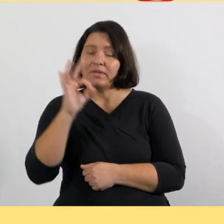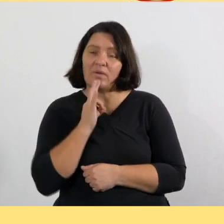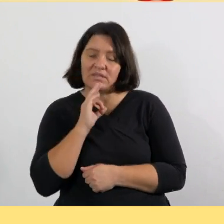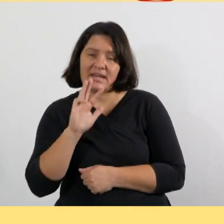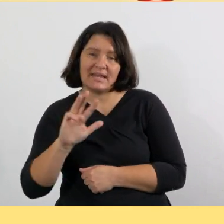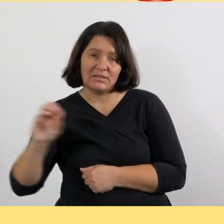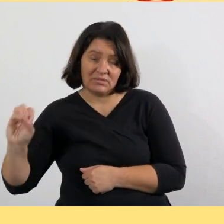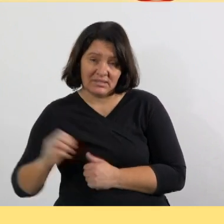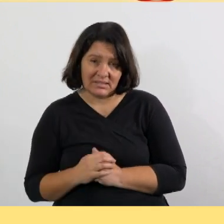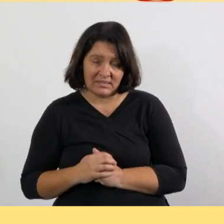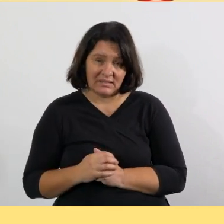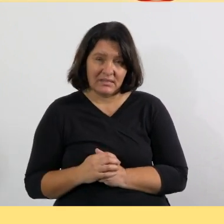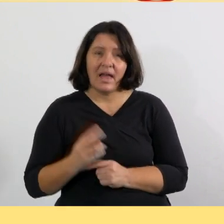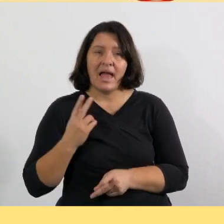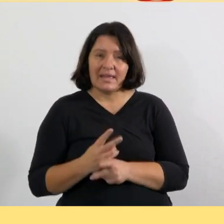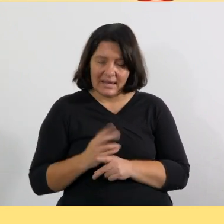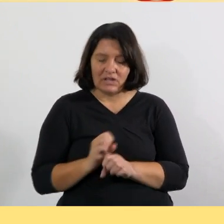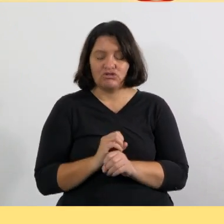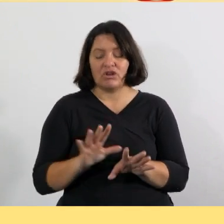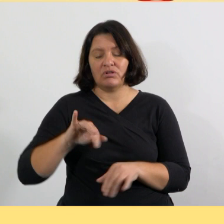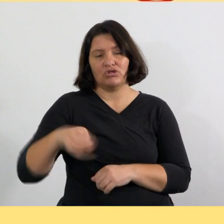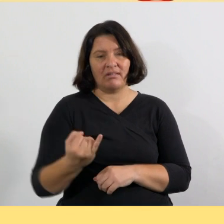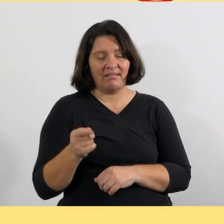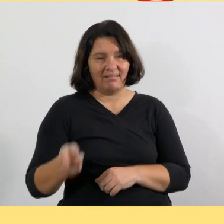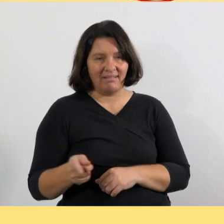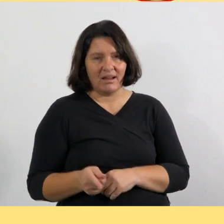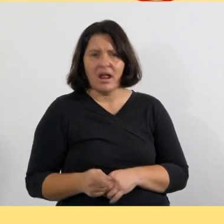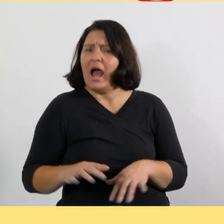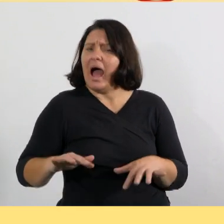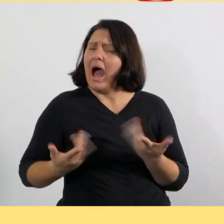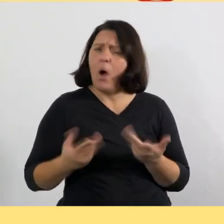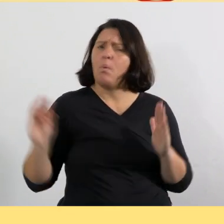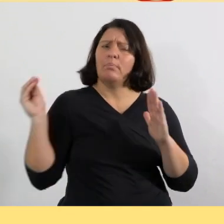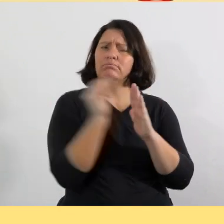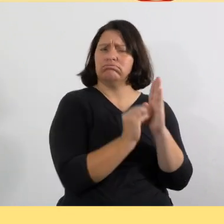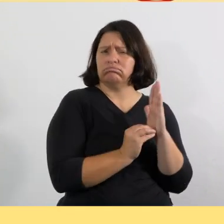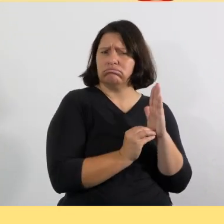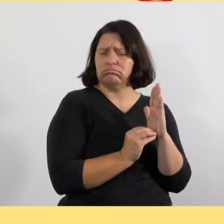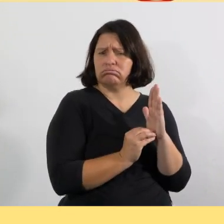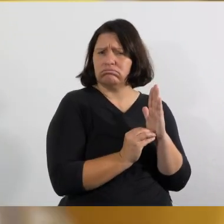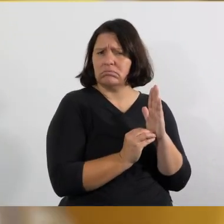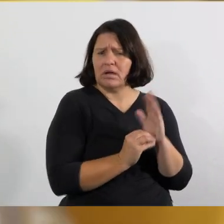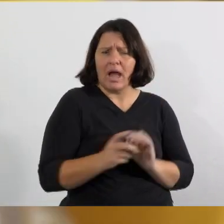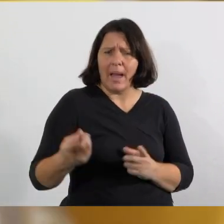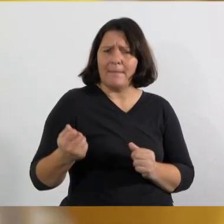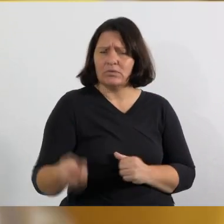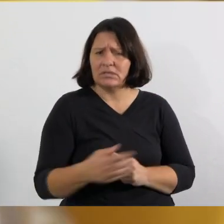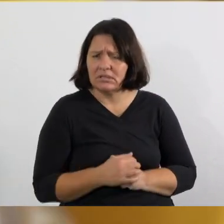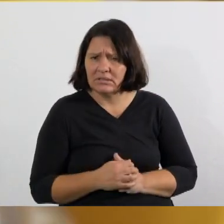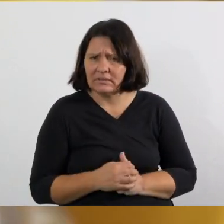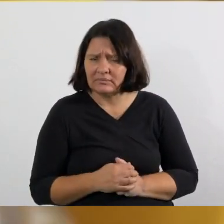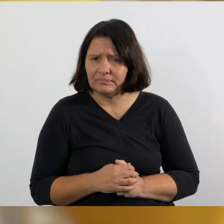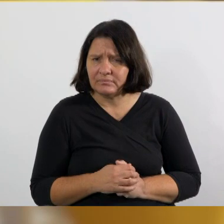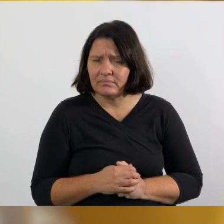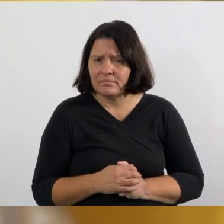3,900. Again, in our general journal. How then do we record such an